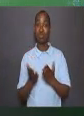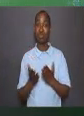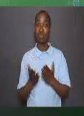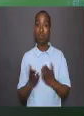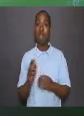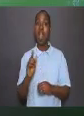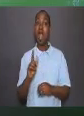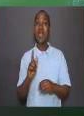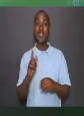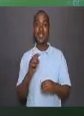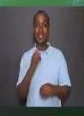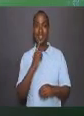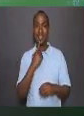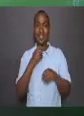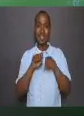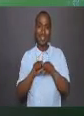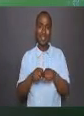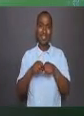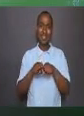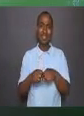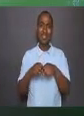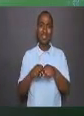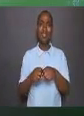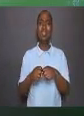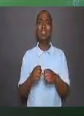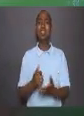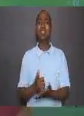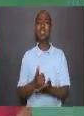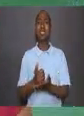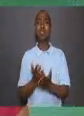acid is known as oxygen debt.